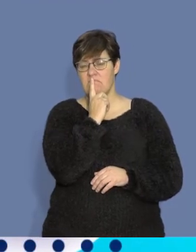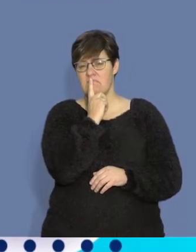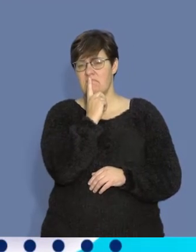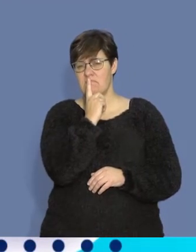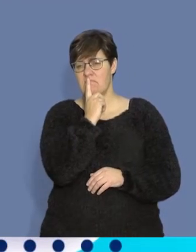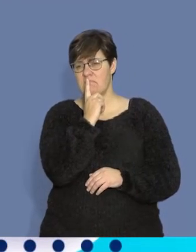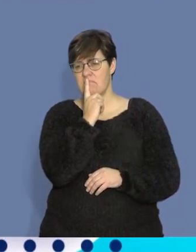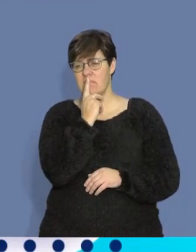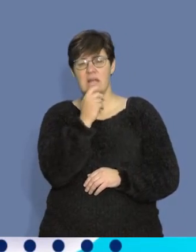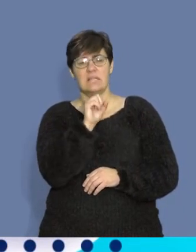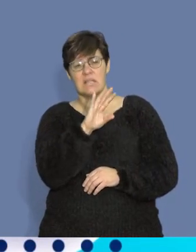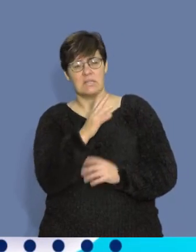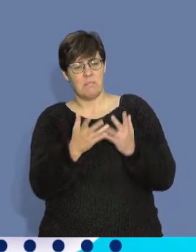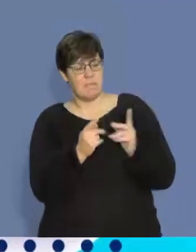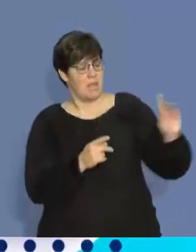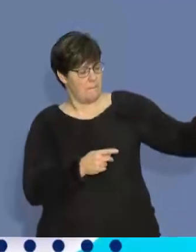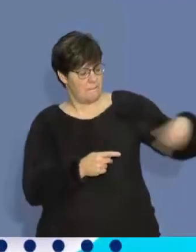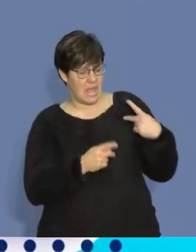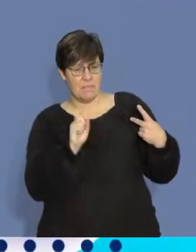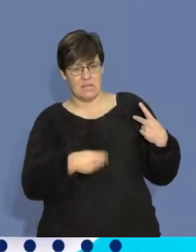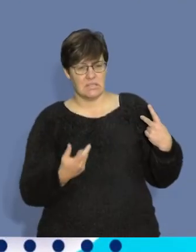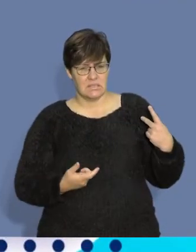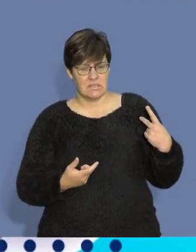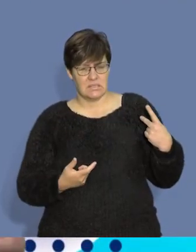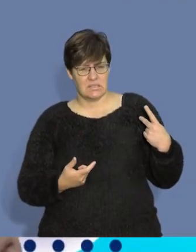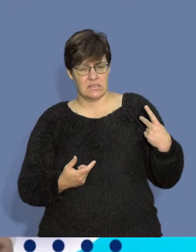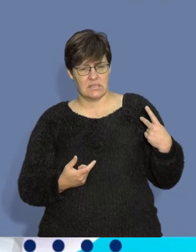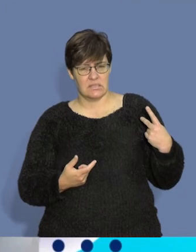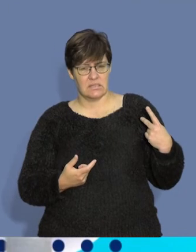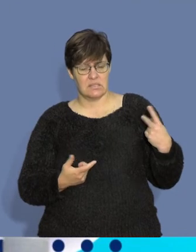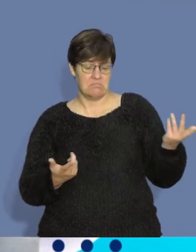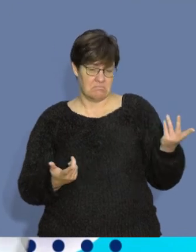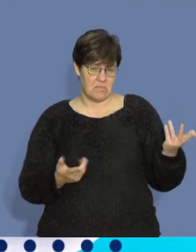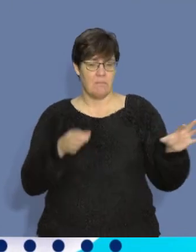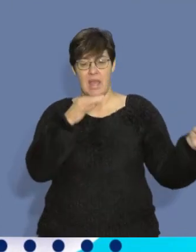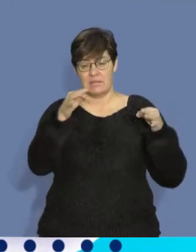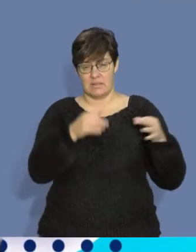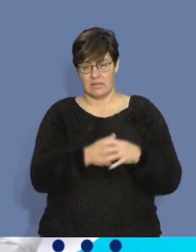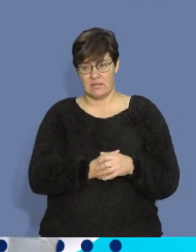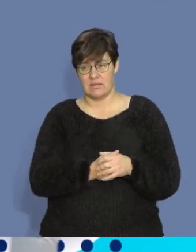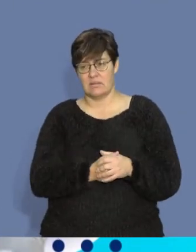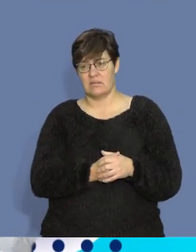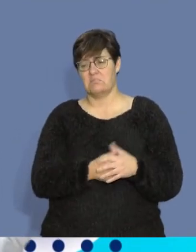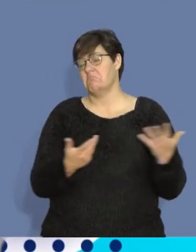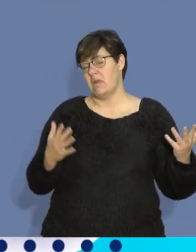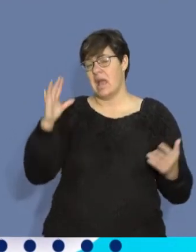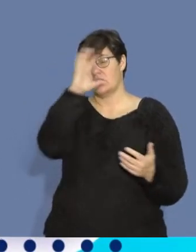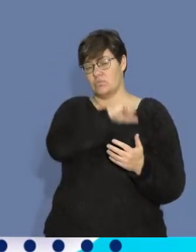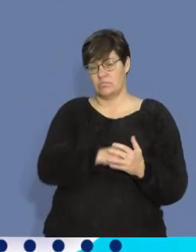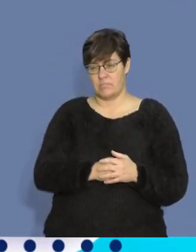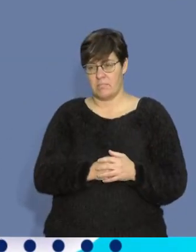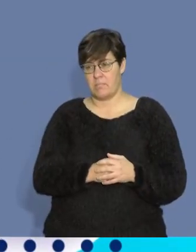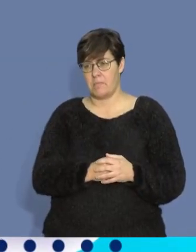can it be a situation where SARS owes you money? Certainly it does. Allow me to explain.